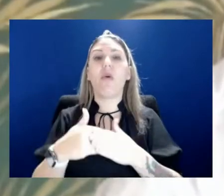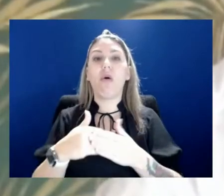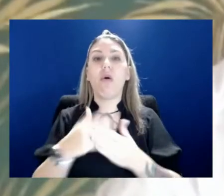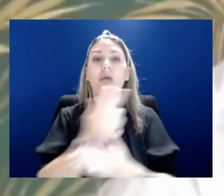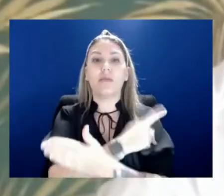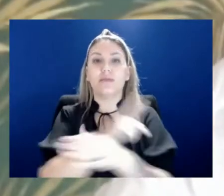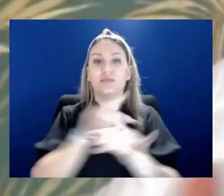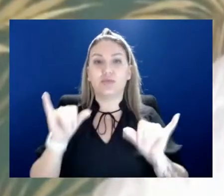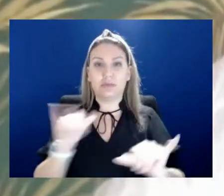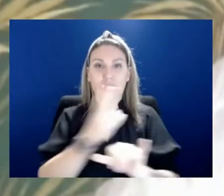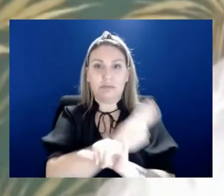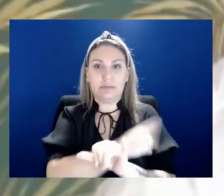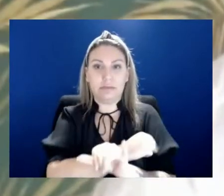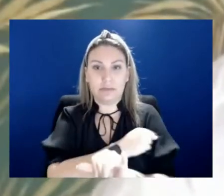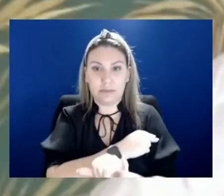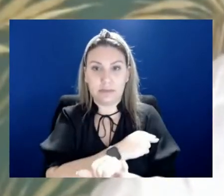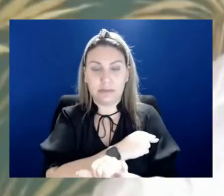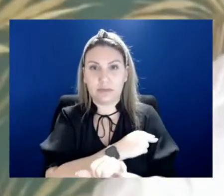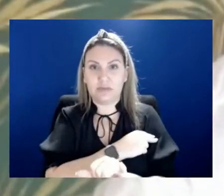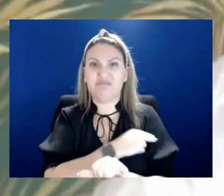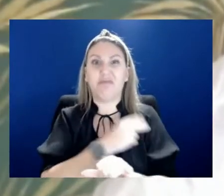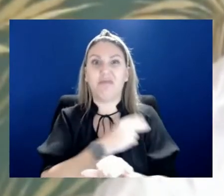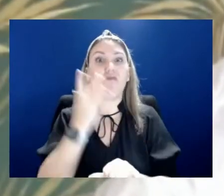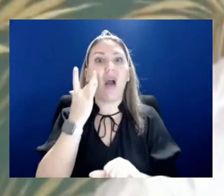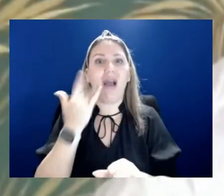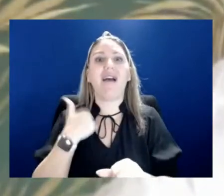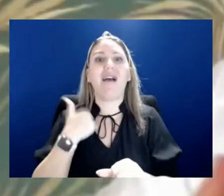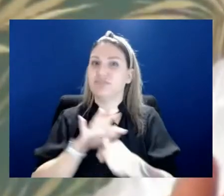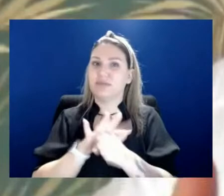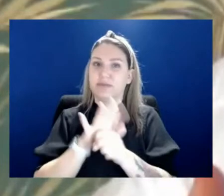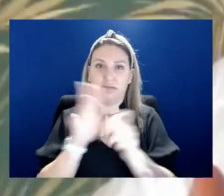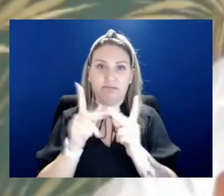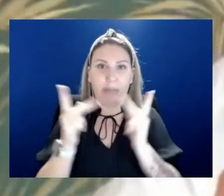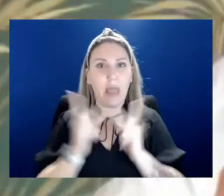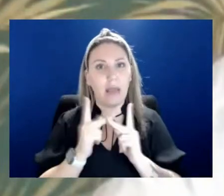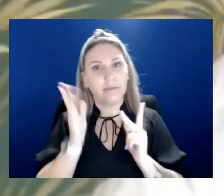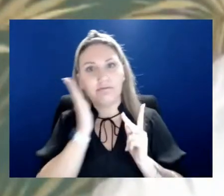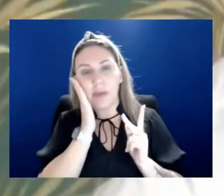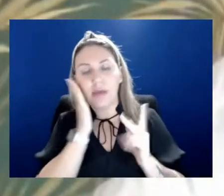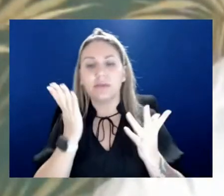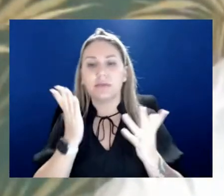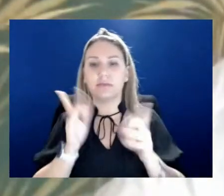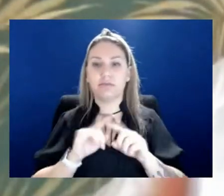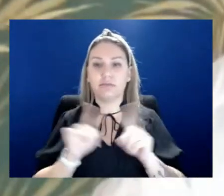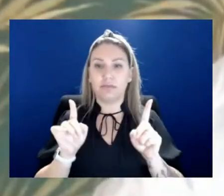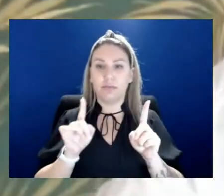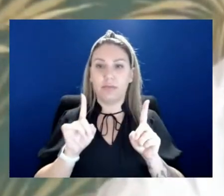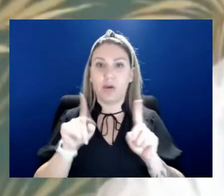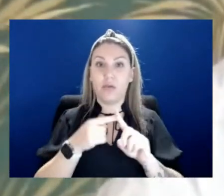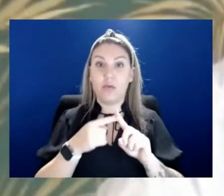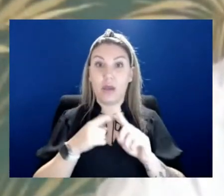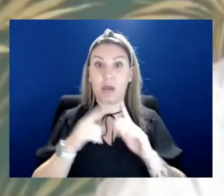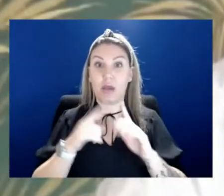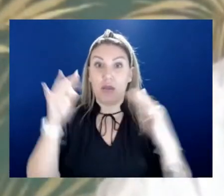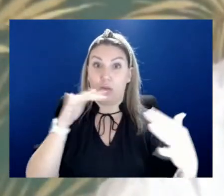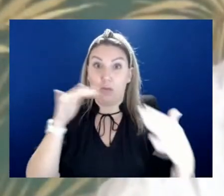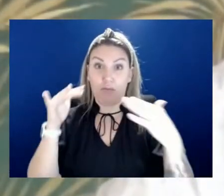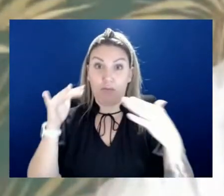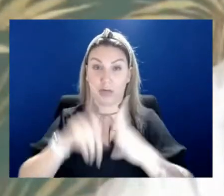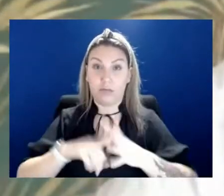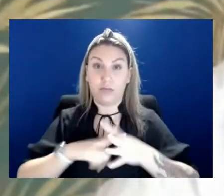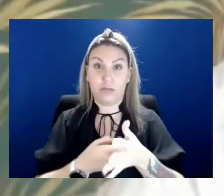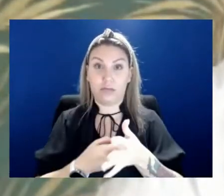got enough free places to the patients. But when begins the war, all